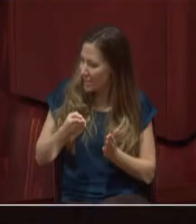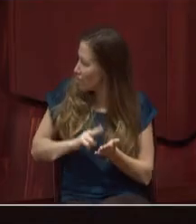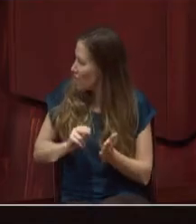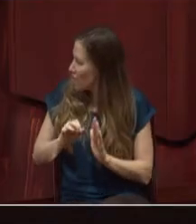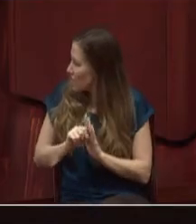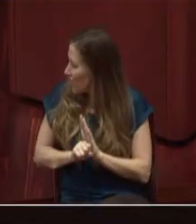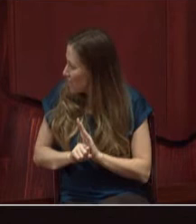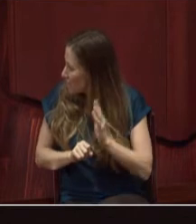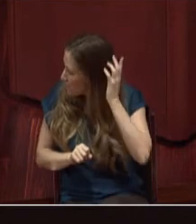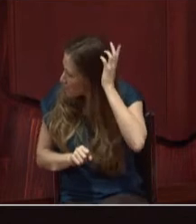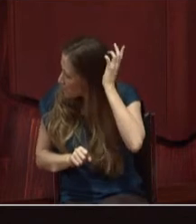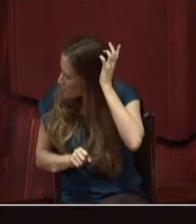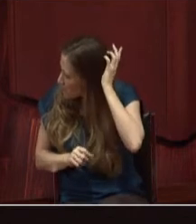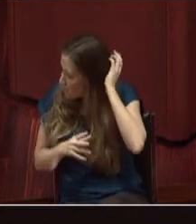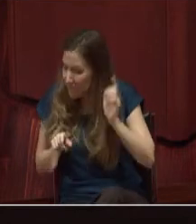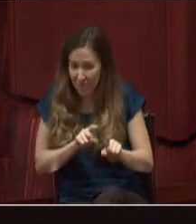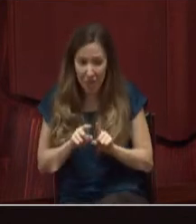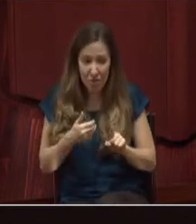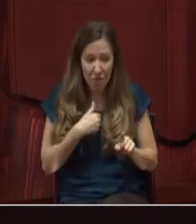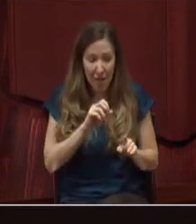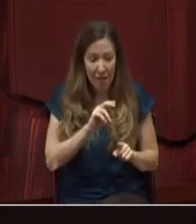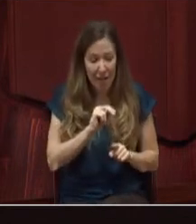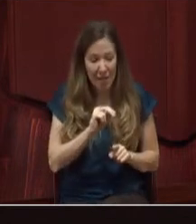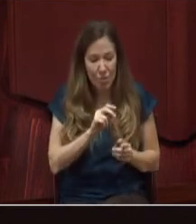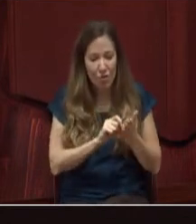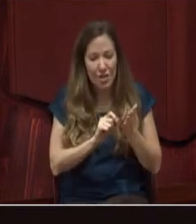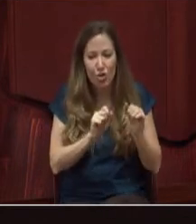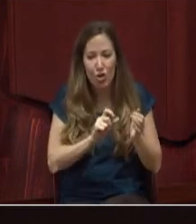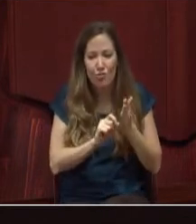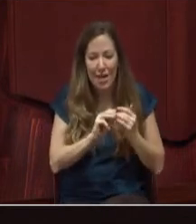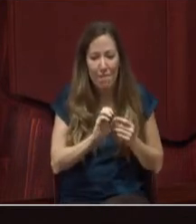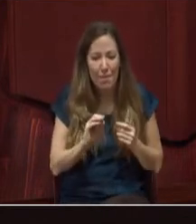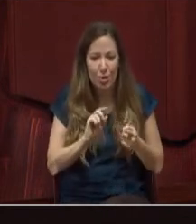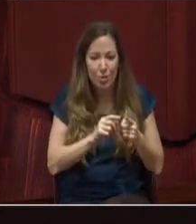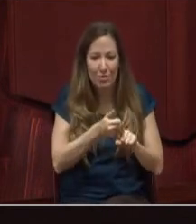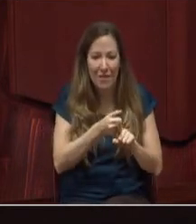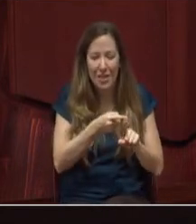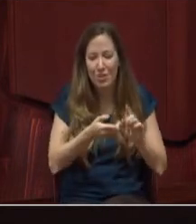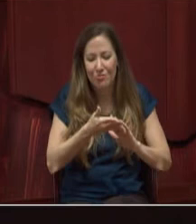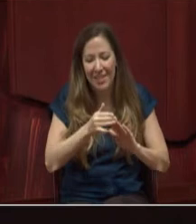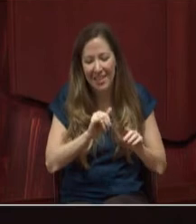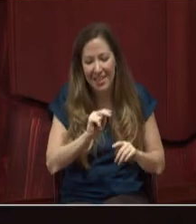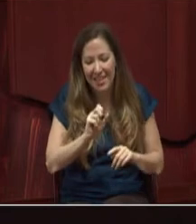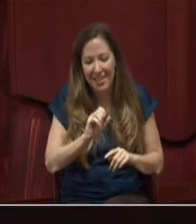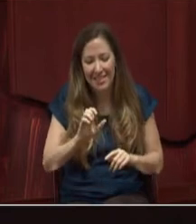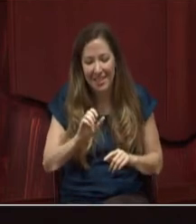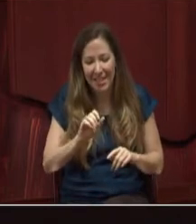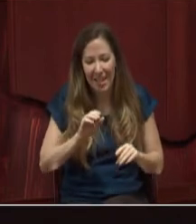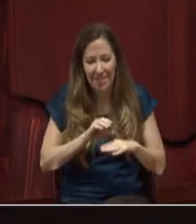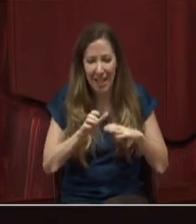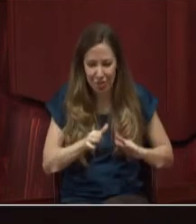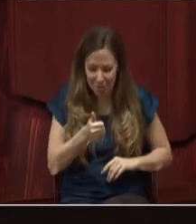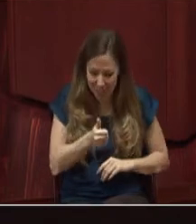NSC advisor at the same time. That's right. He could write a memo to himself from the Secretary of State. But another point there, and we'll get